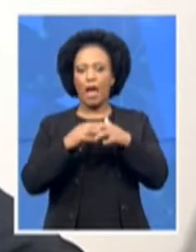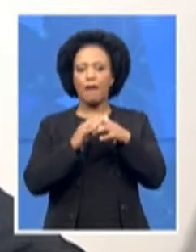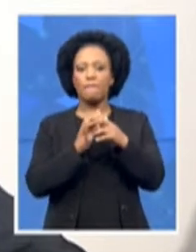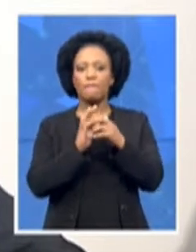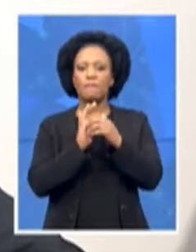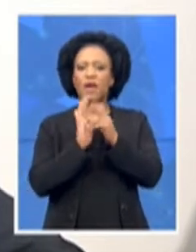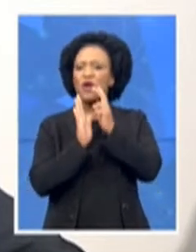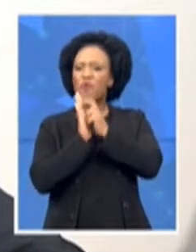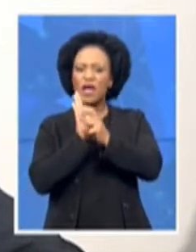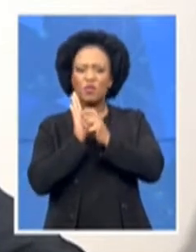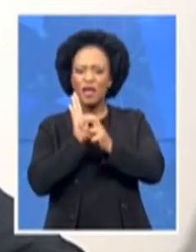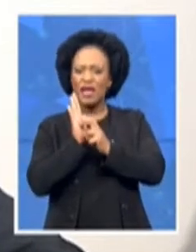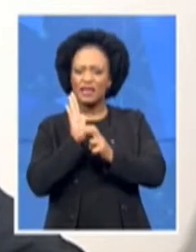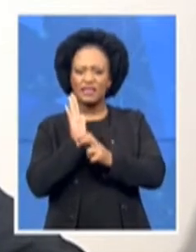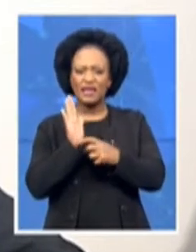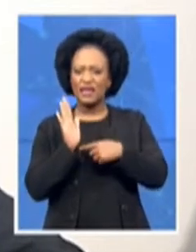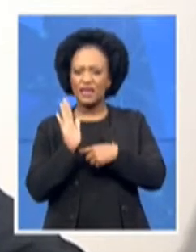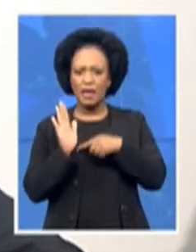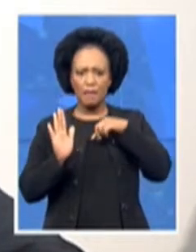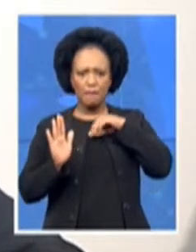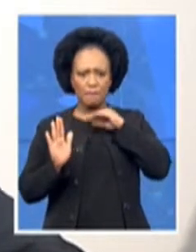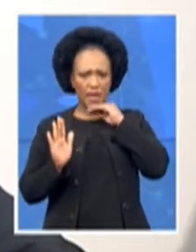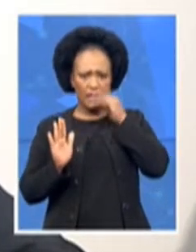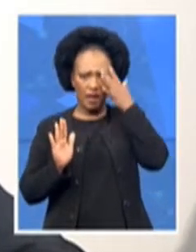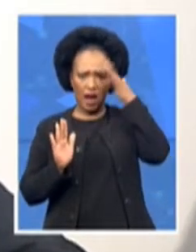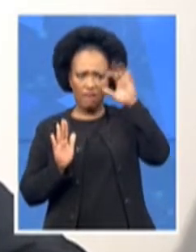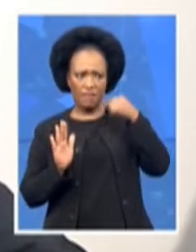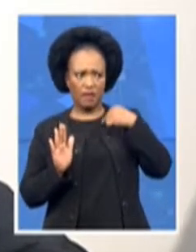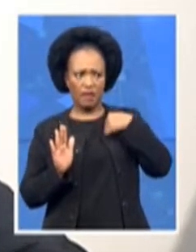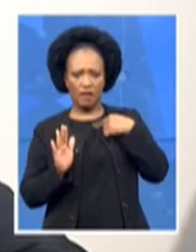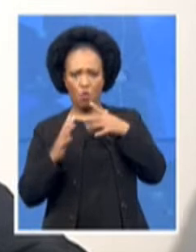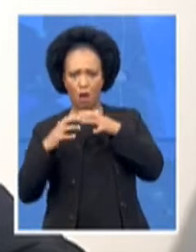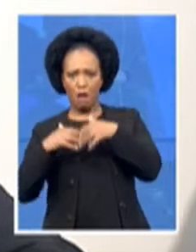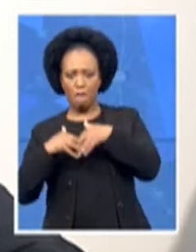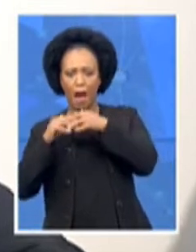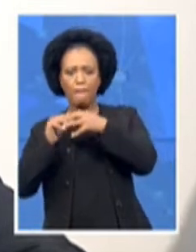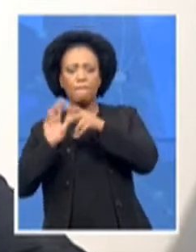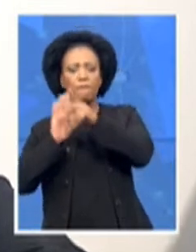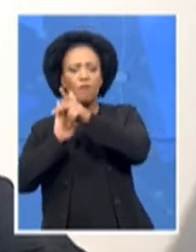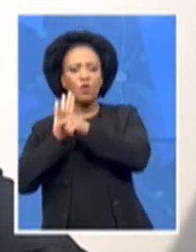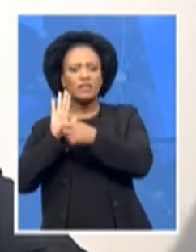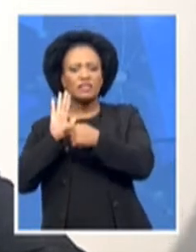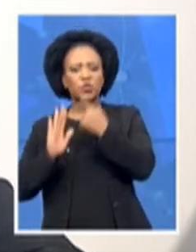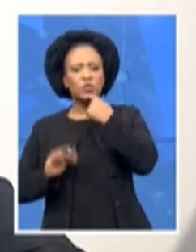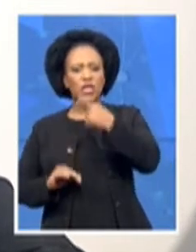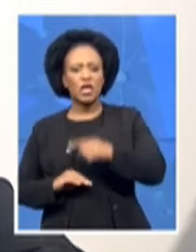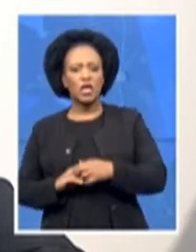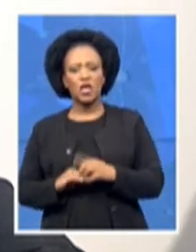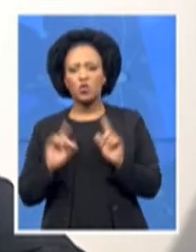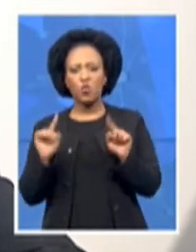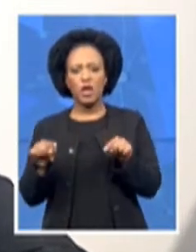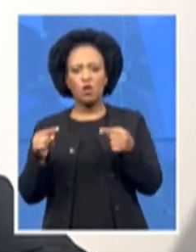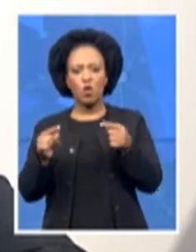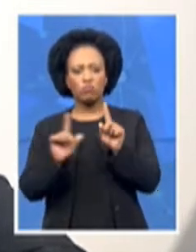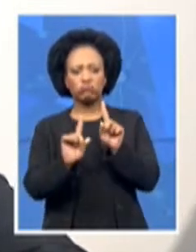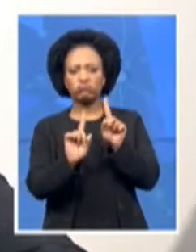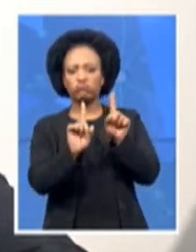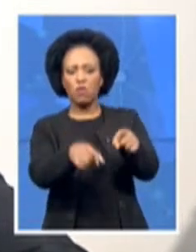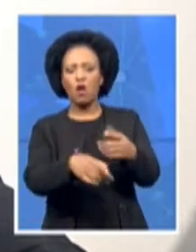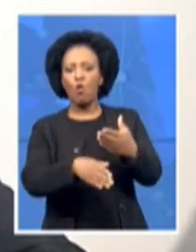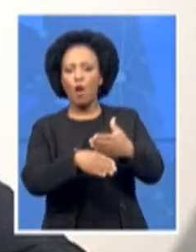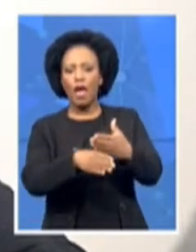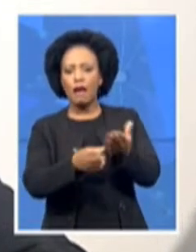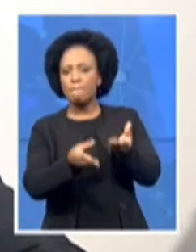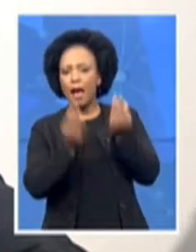will come with a policy which says that you can't access a particular job if you don't have a certificate. That is something